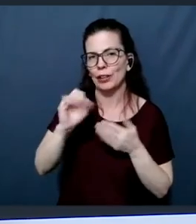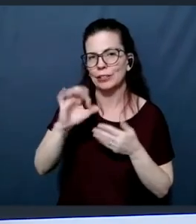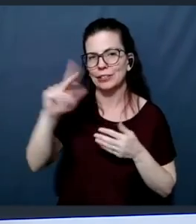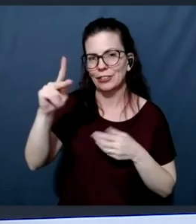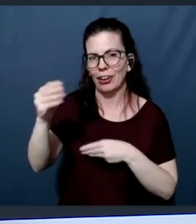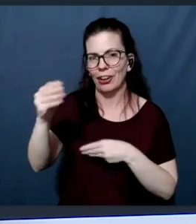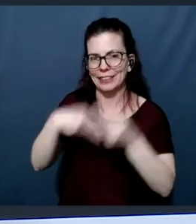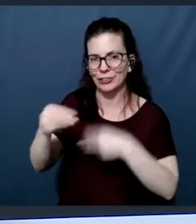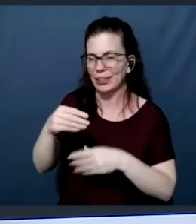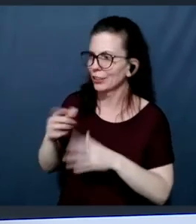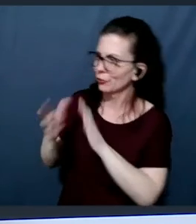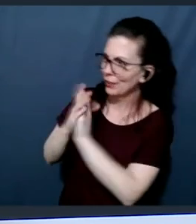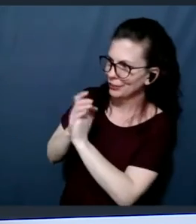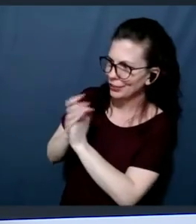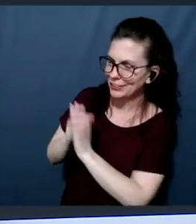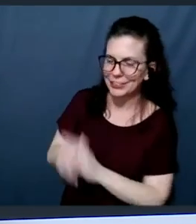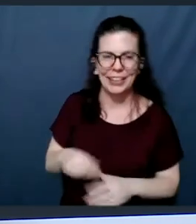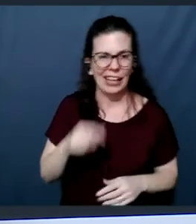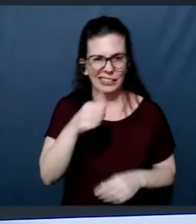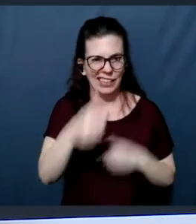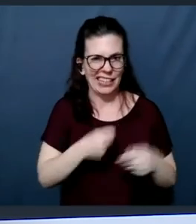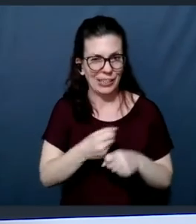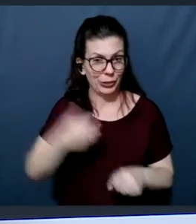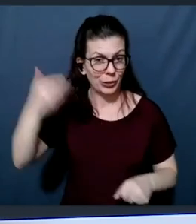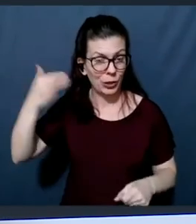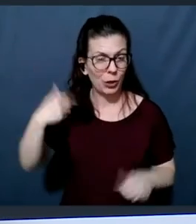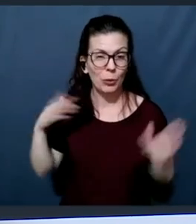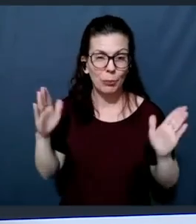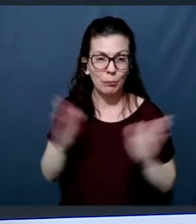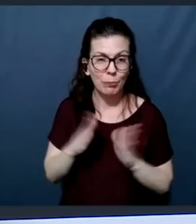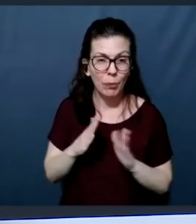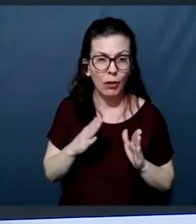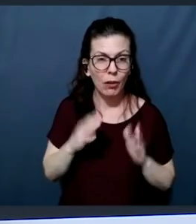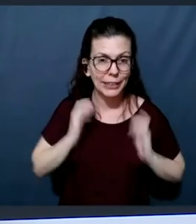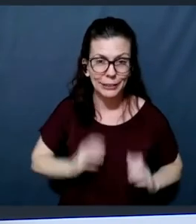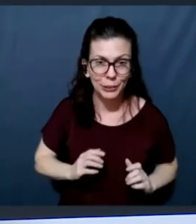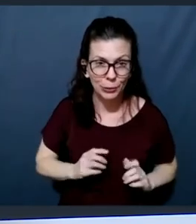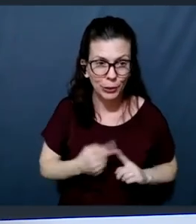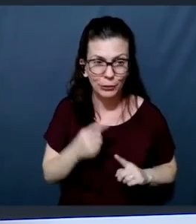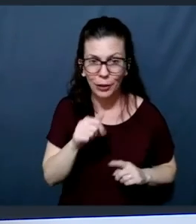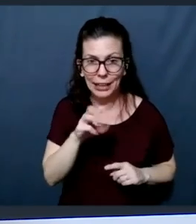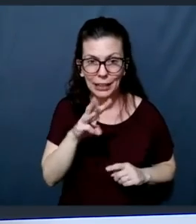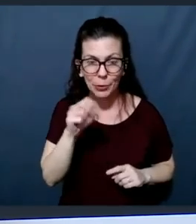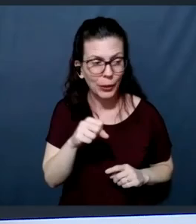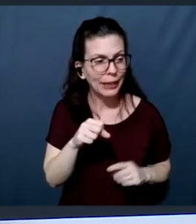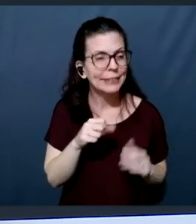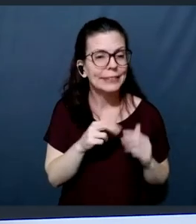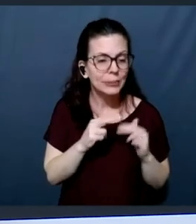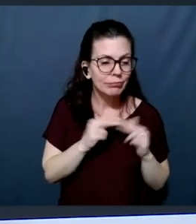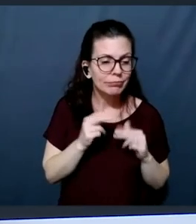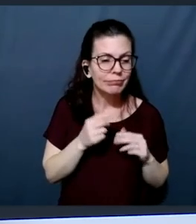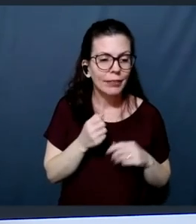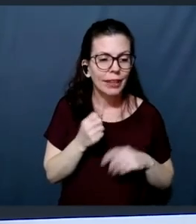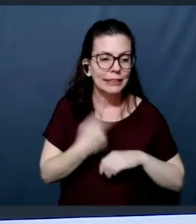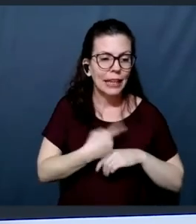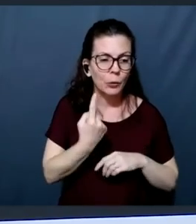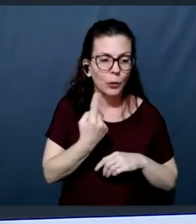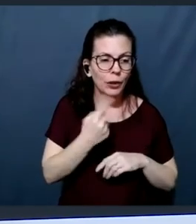think 10 years ago, we were a small customer of yours Yeah. in AWS that built from day one on